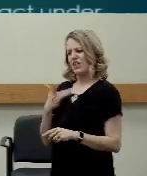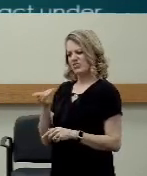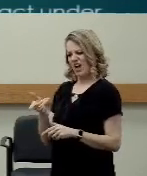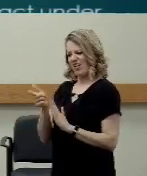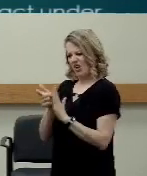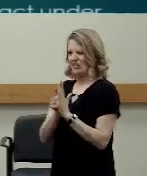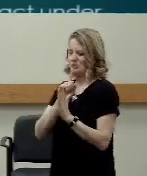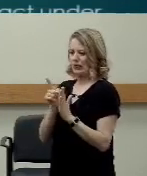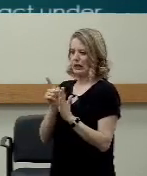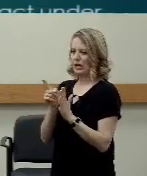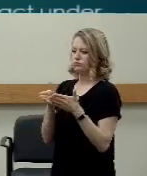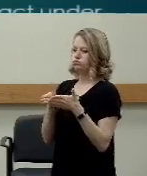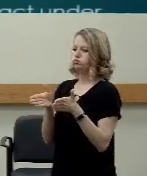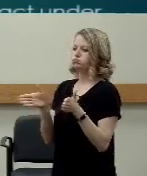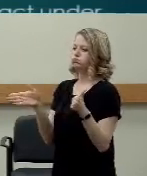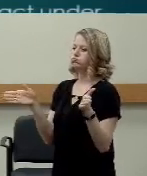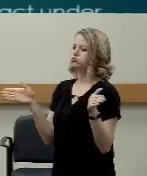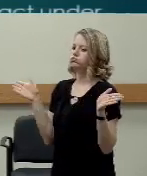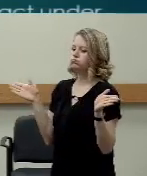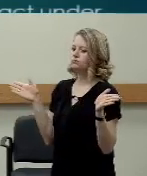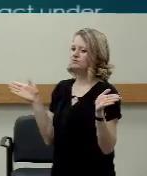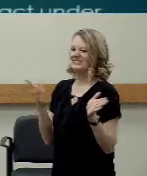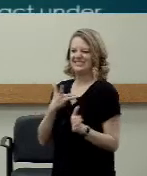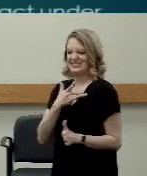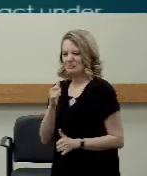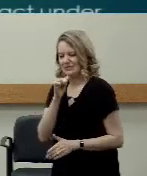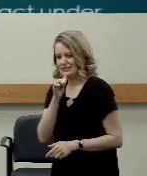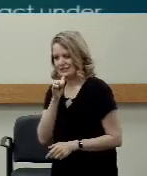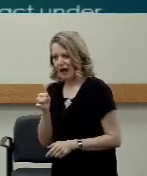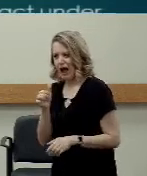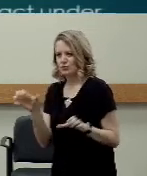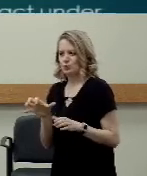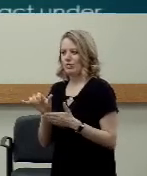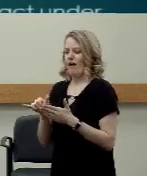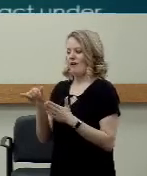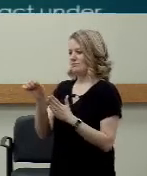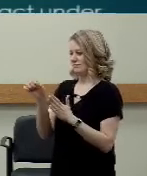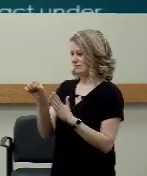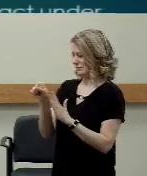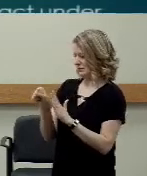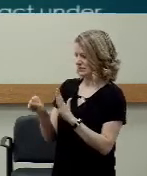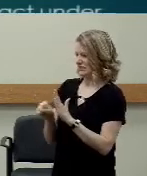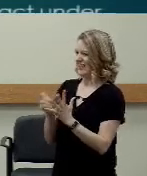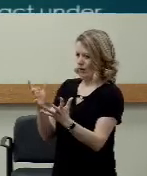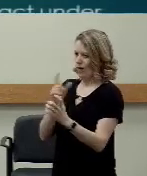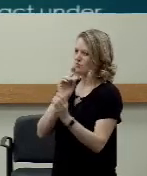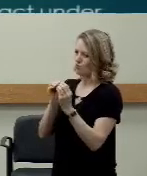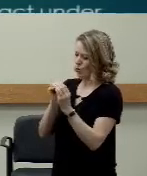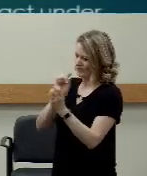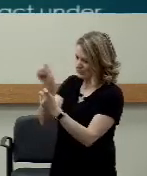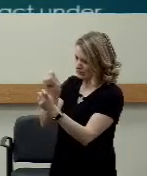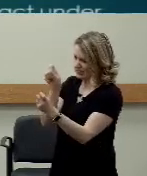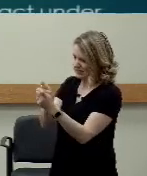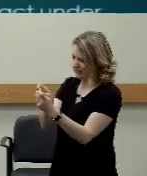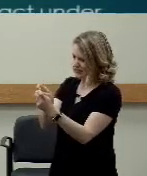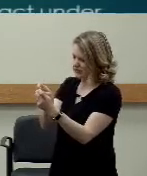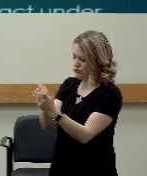broad, which is not a standard legislative bodies shoot for when they're creating